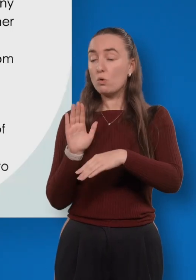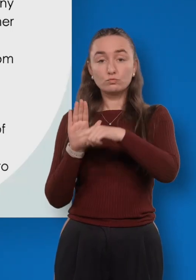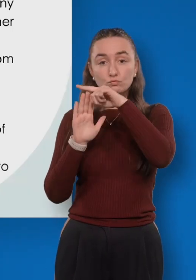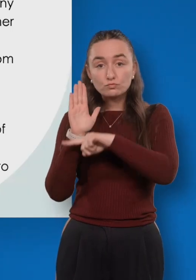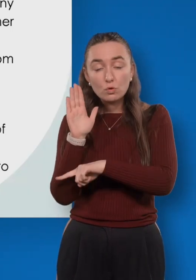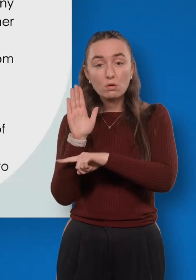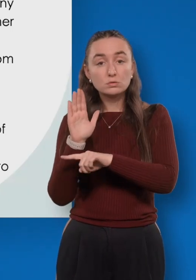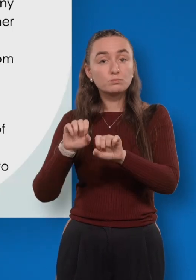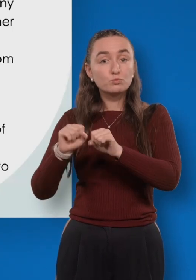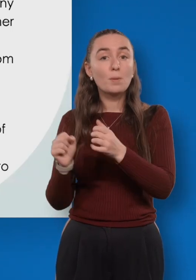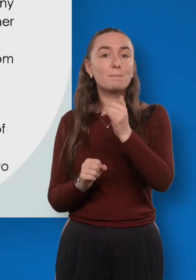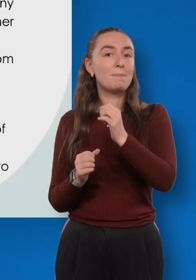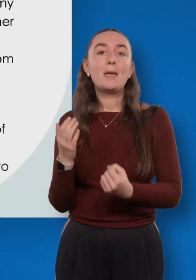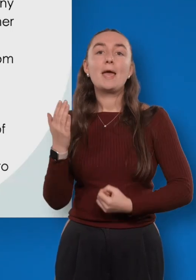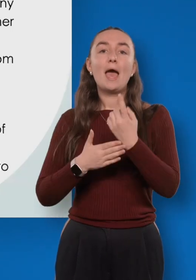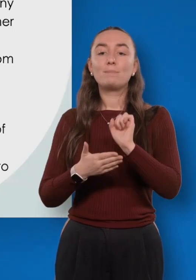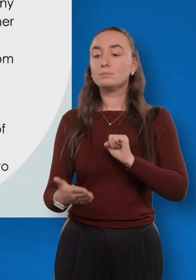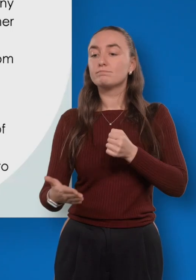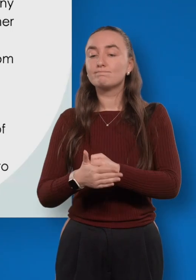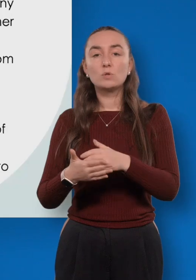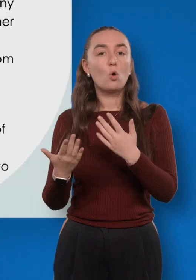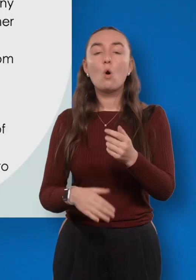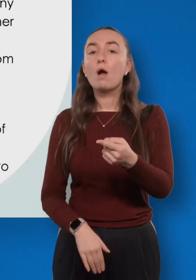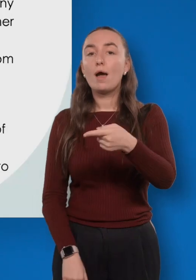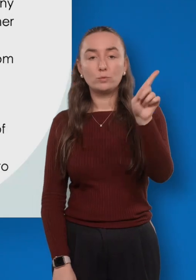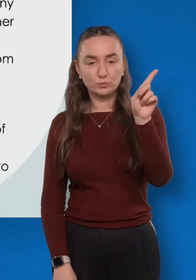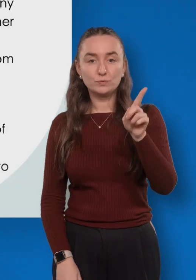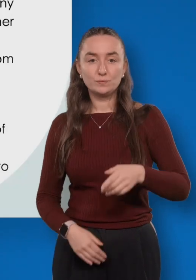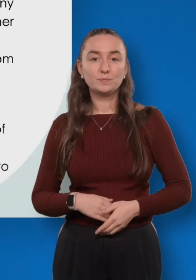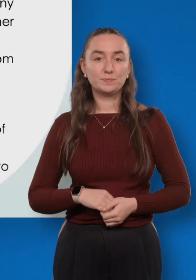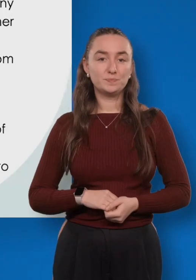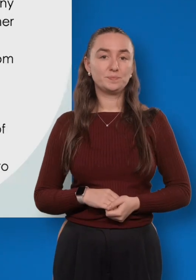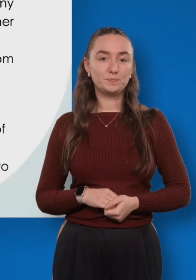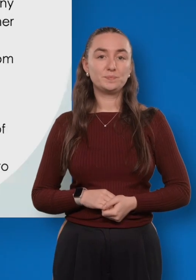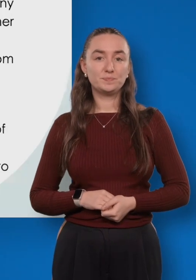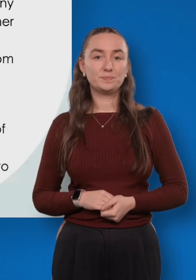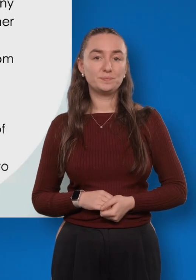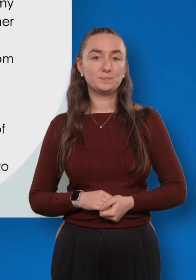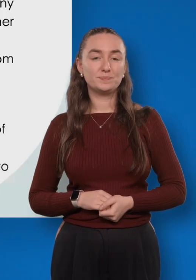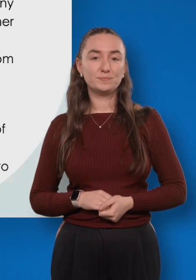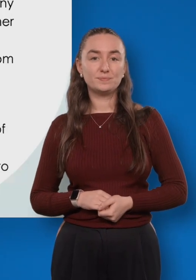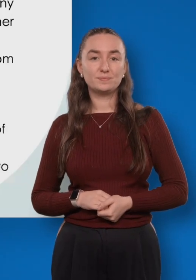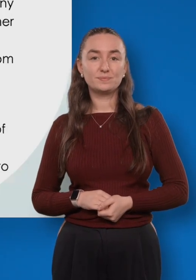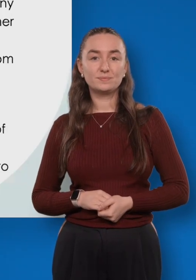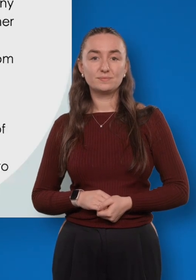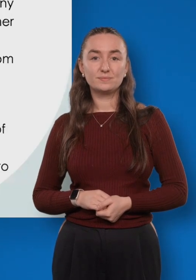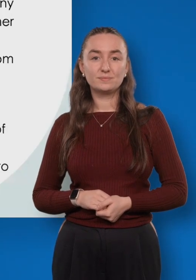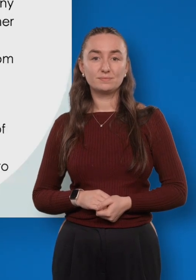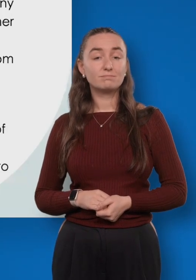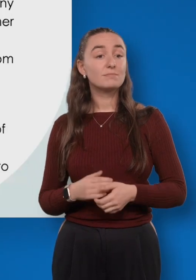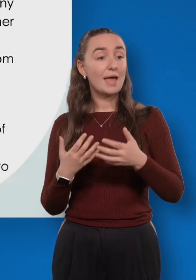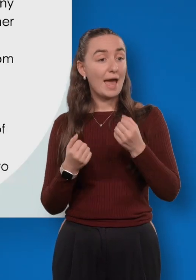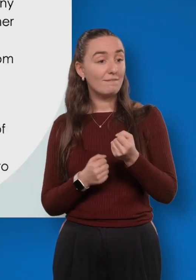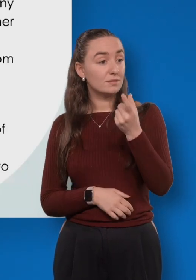rules, sorry, may be sanctioned or expelled. So there is the opportunity